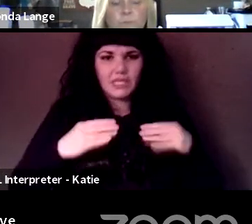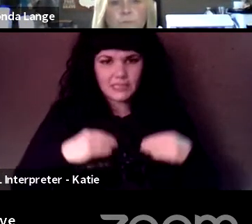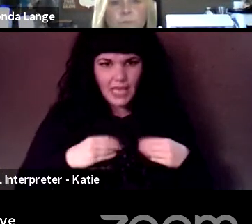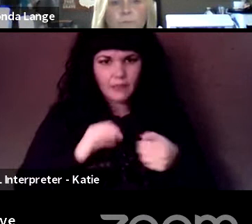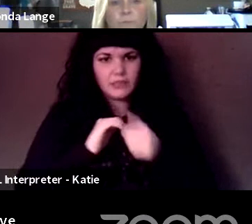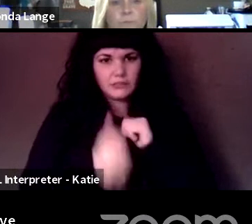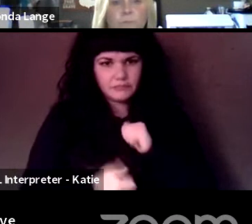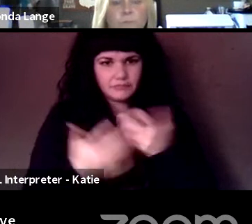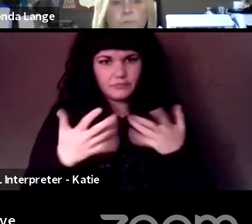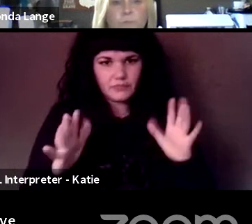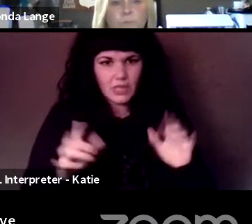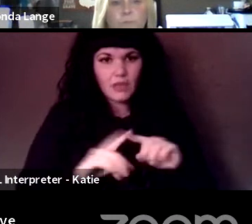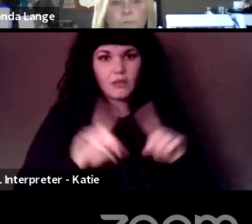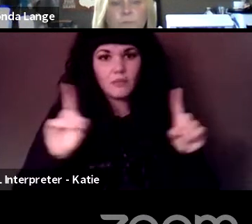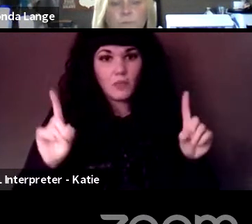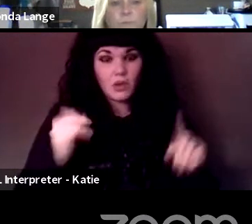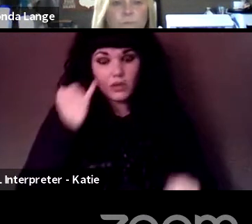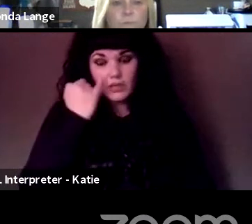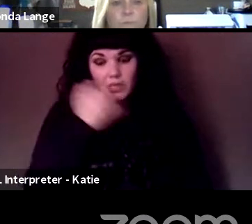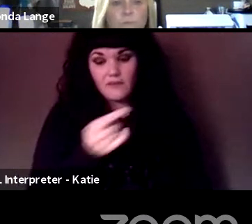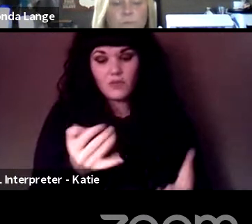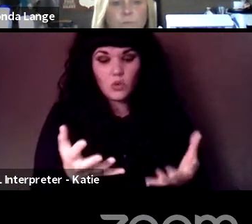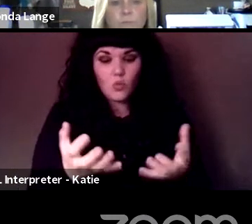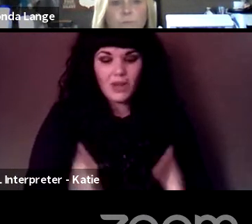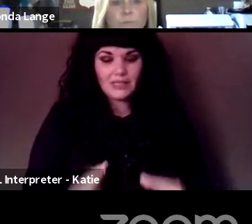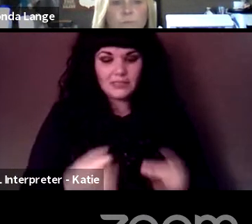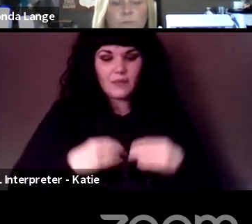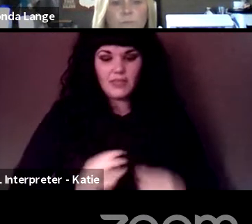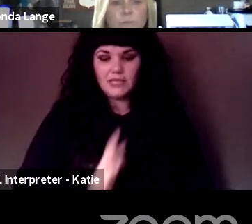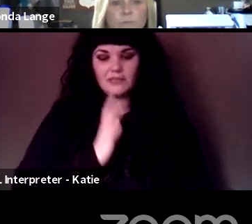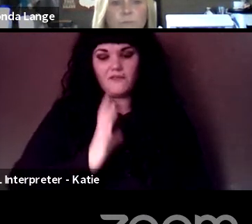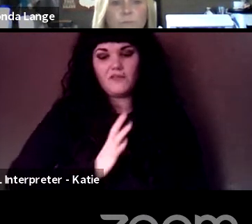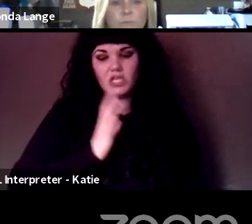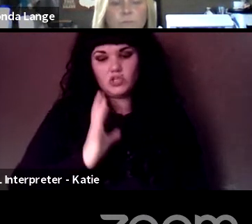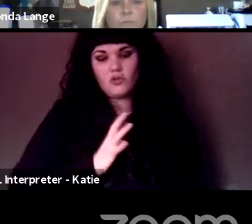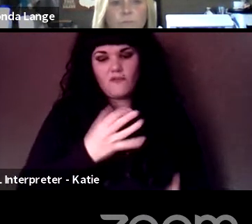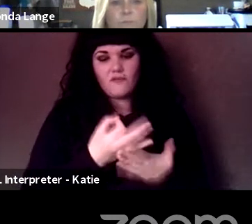to adopt these as official financial procedures, you certainly may.